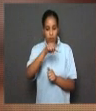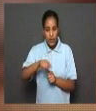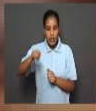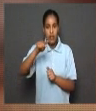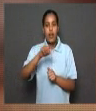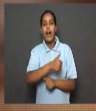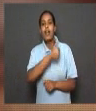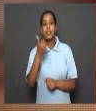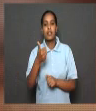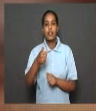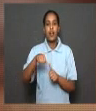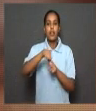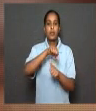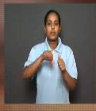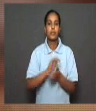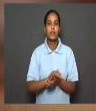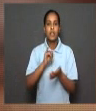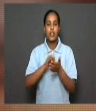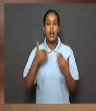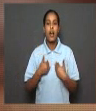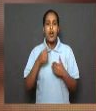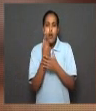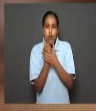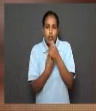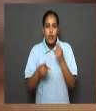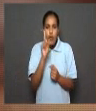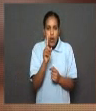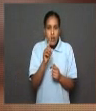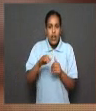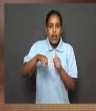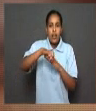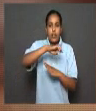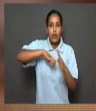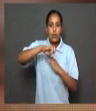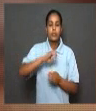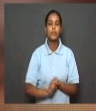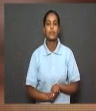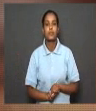of another atom that has only one electron.